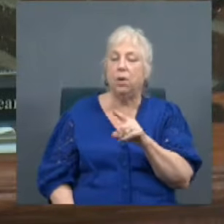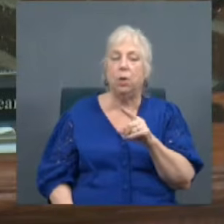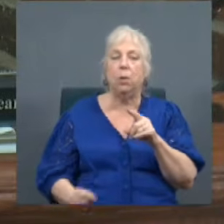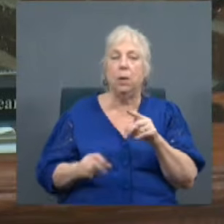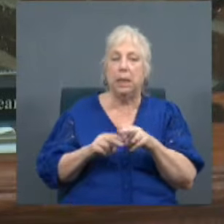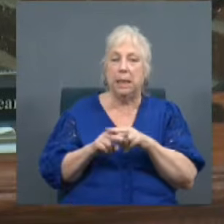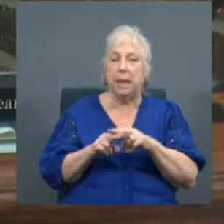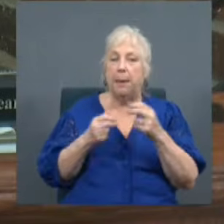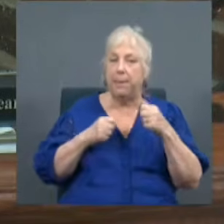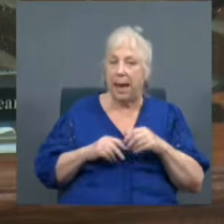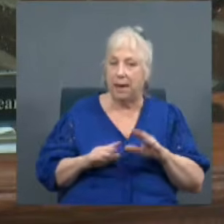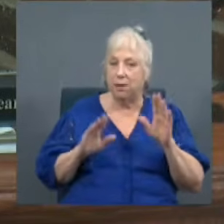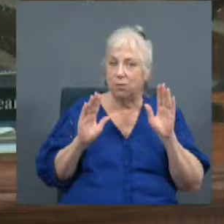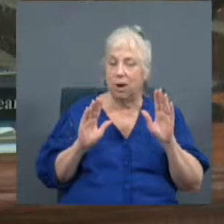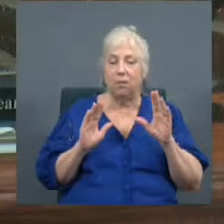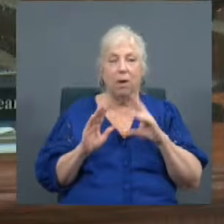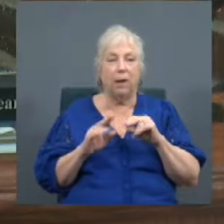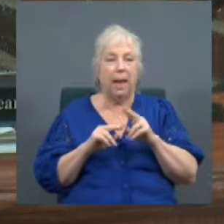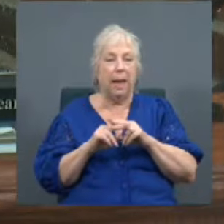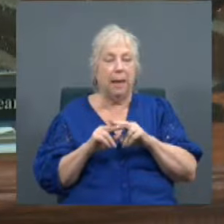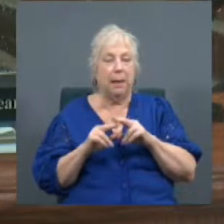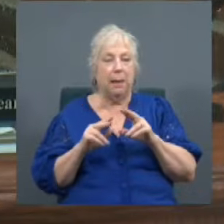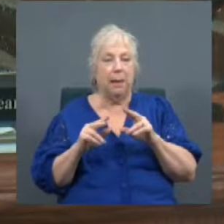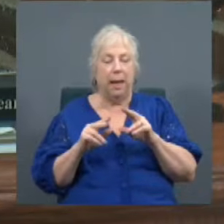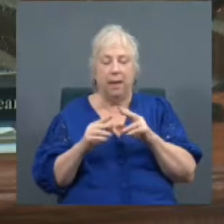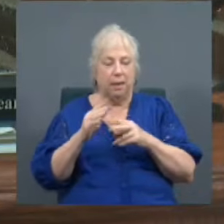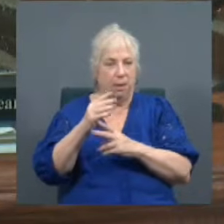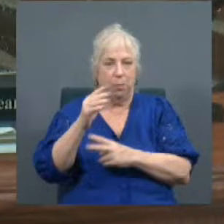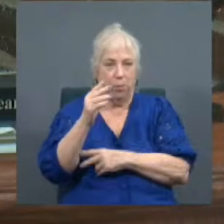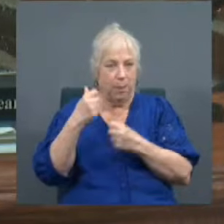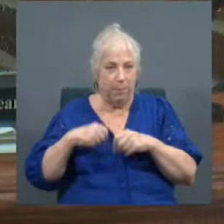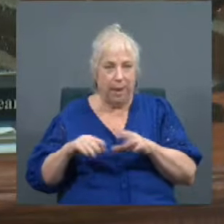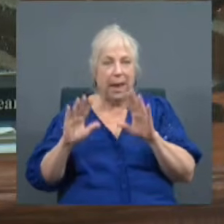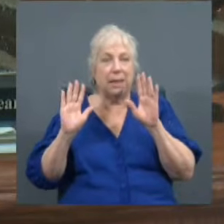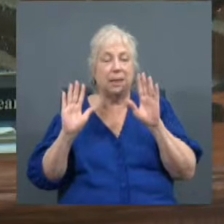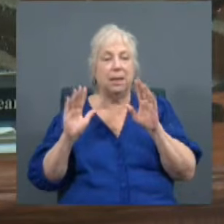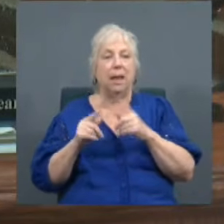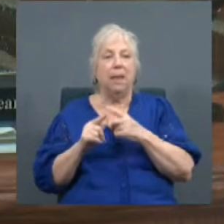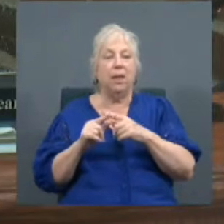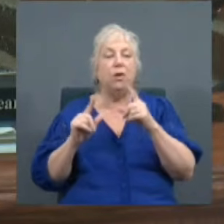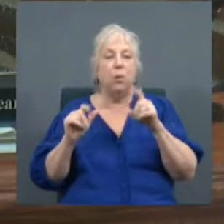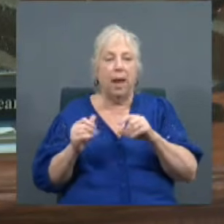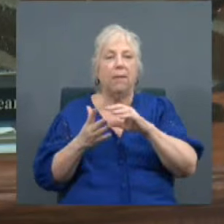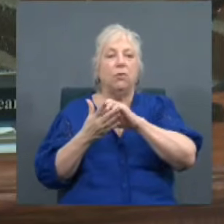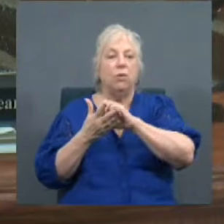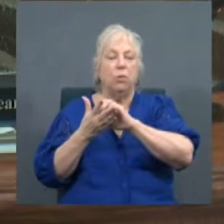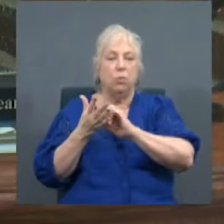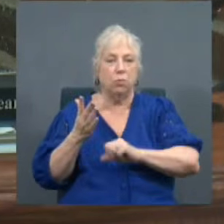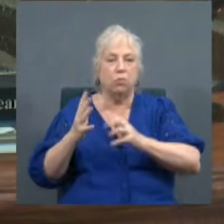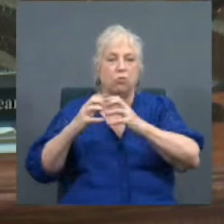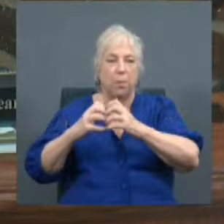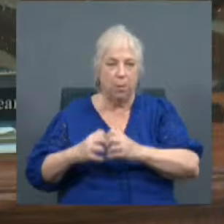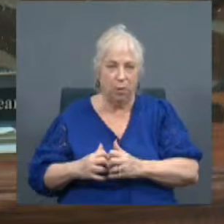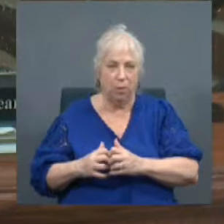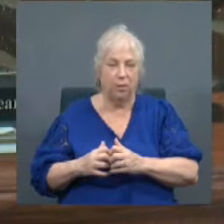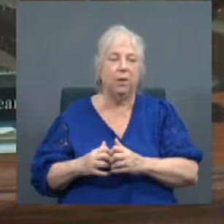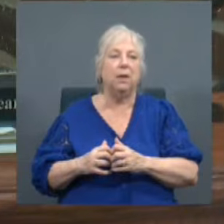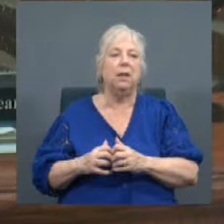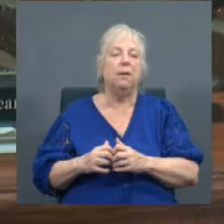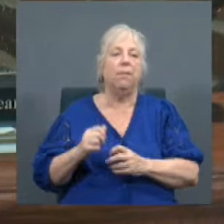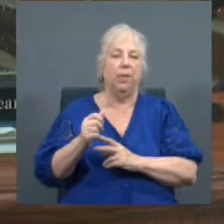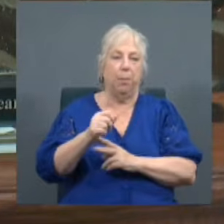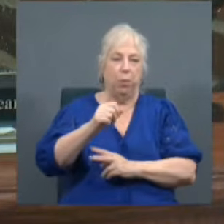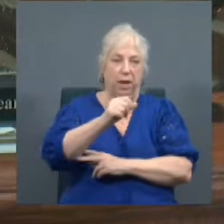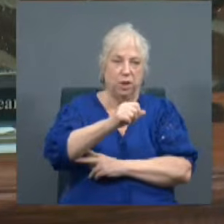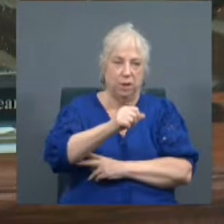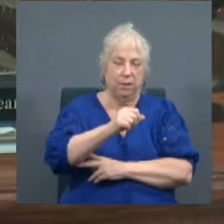railroad and abandon the bridges, then you have to take the bridges down to bedrock. And because of